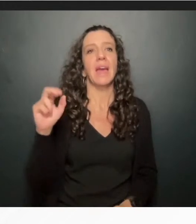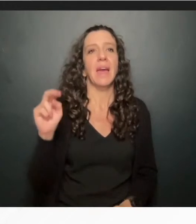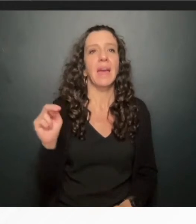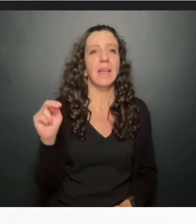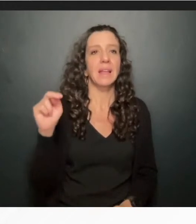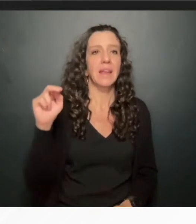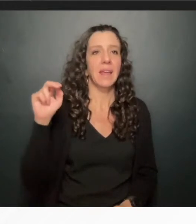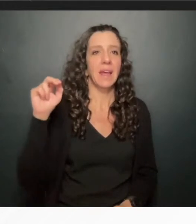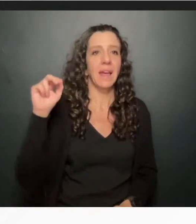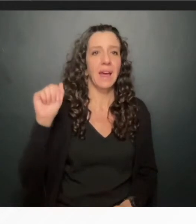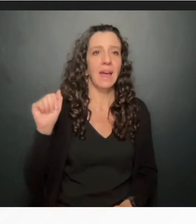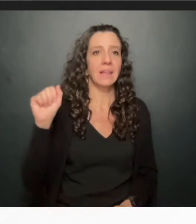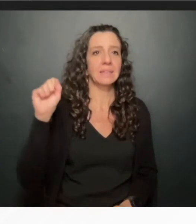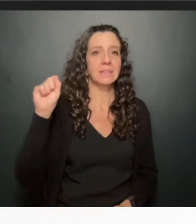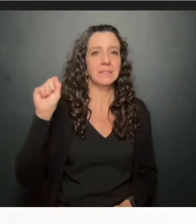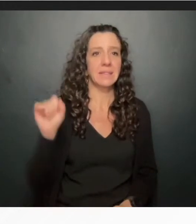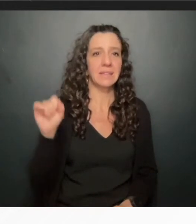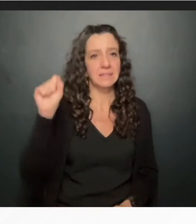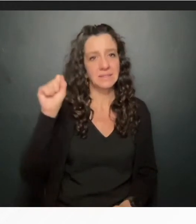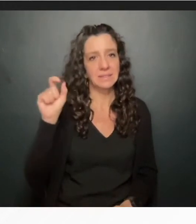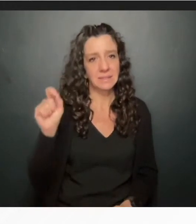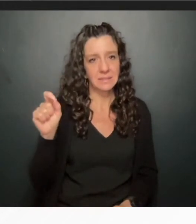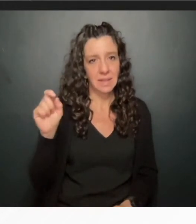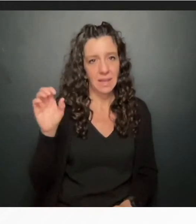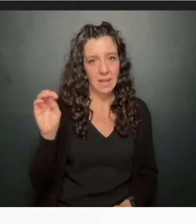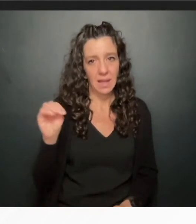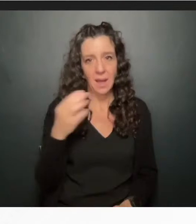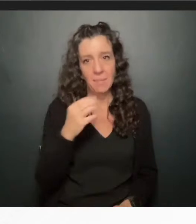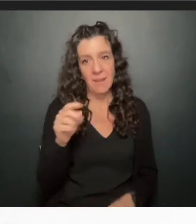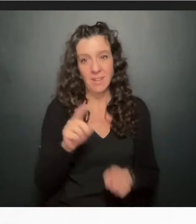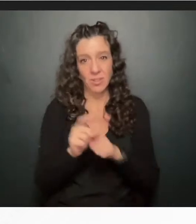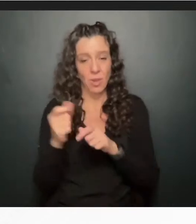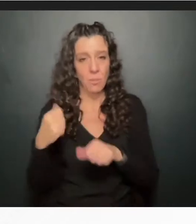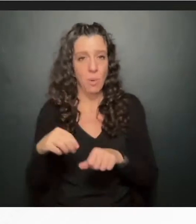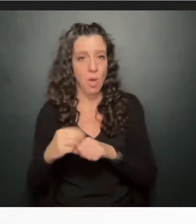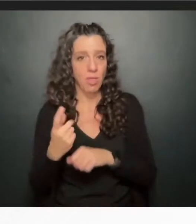GENASYS.com. And also it's been posted in the chat. Thank you.